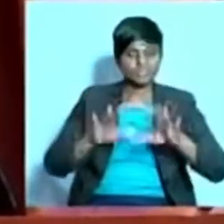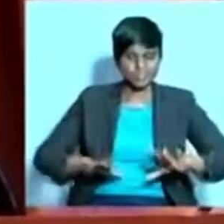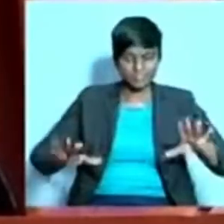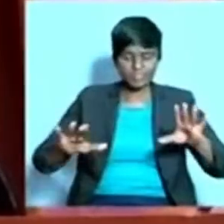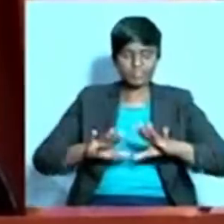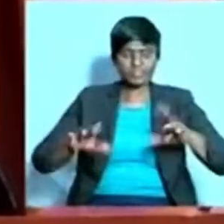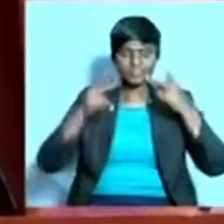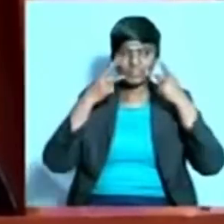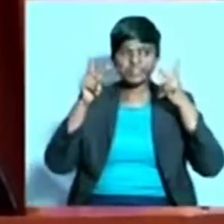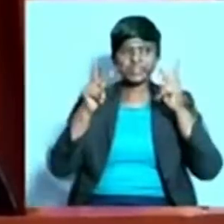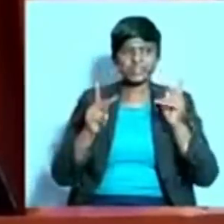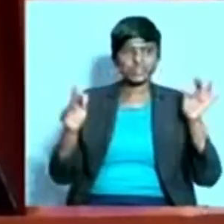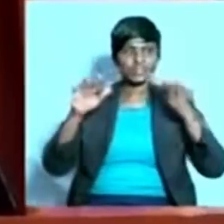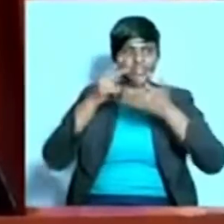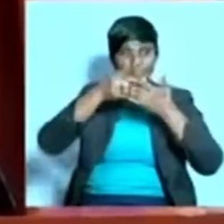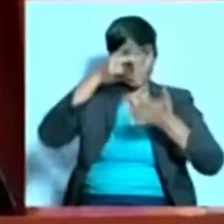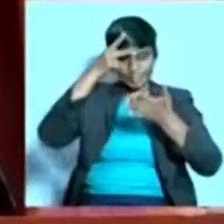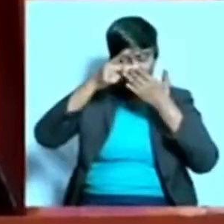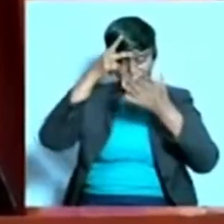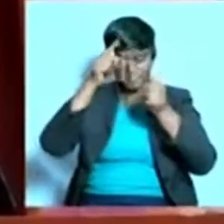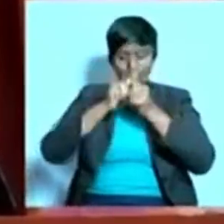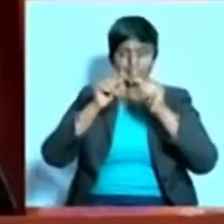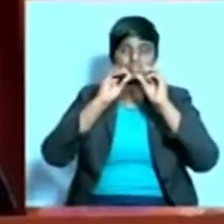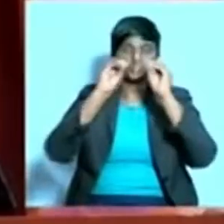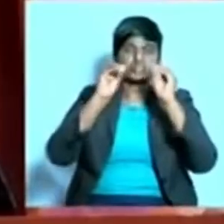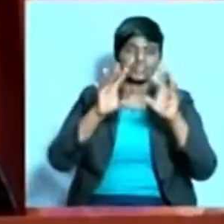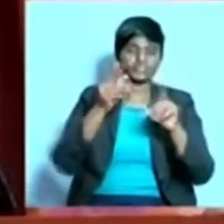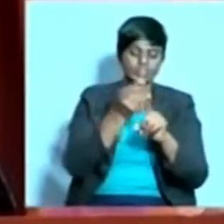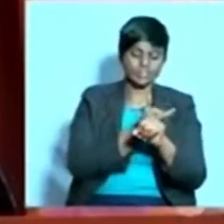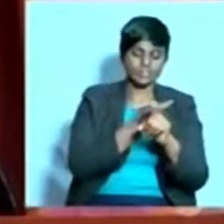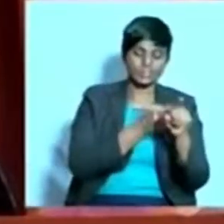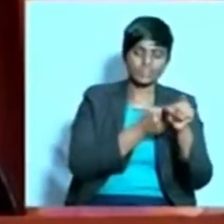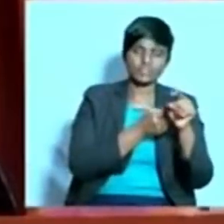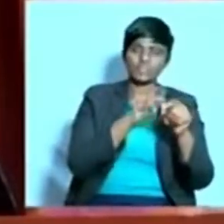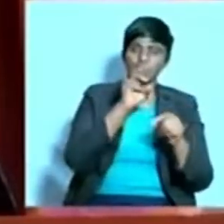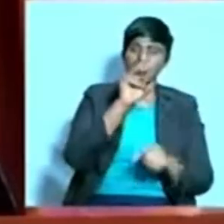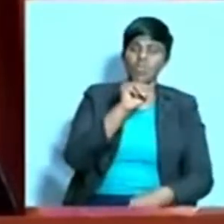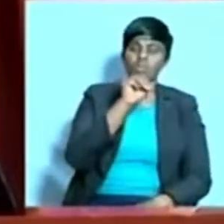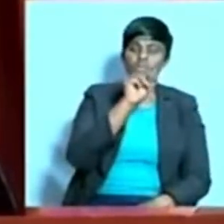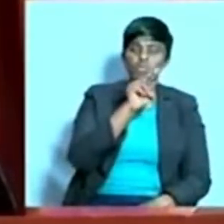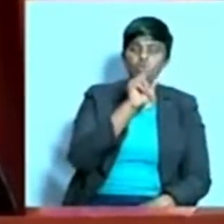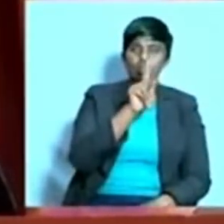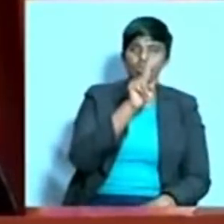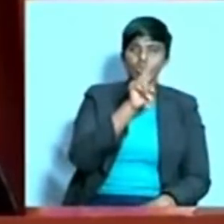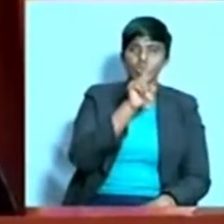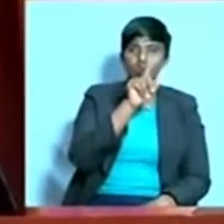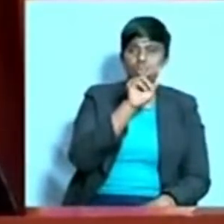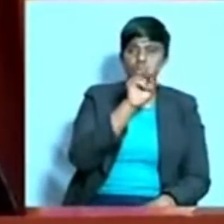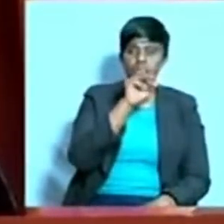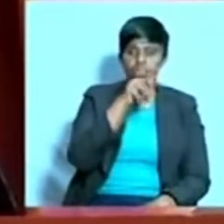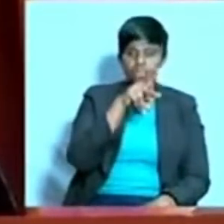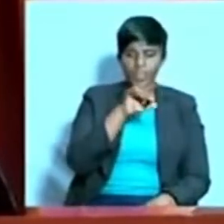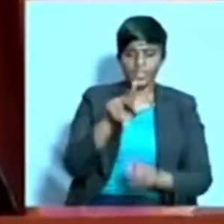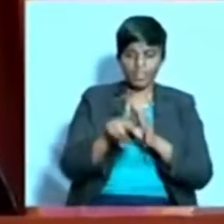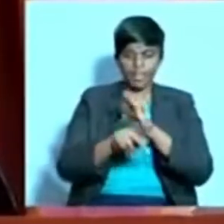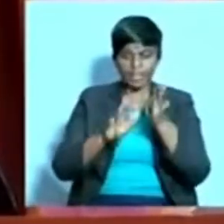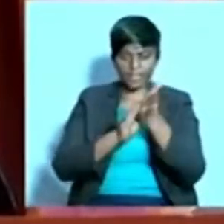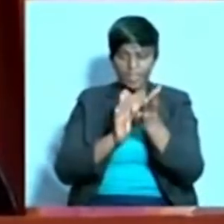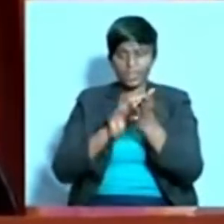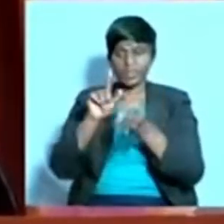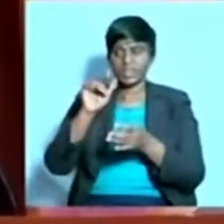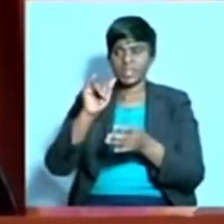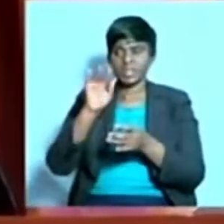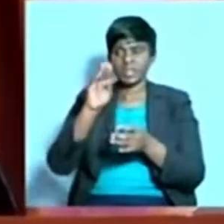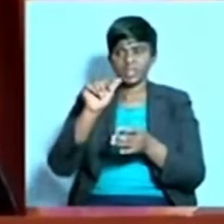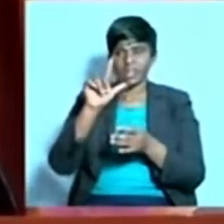the public gallery of pupils and teachers from Wakulumpe Kindergarten and Primary School in Livala Stage